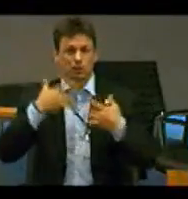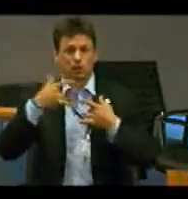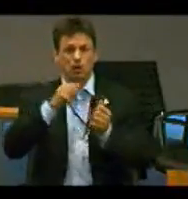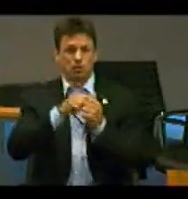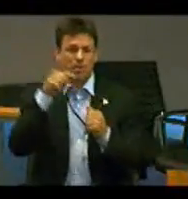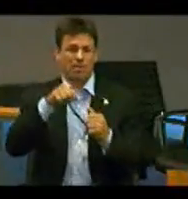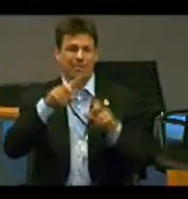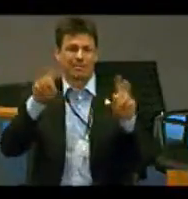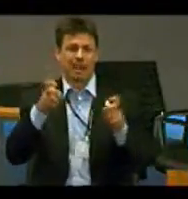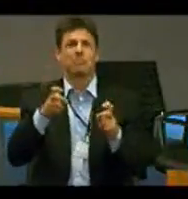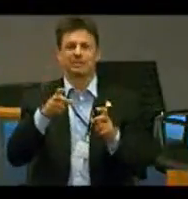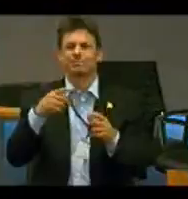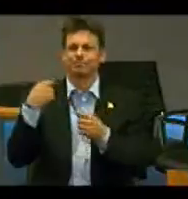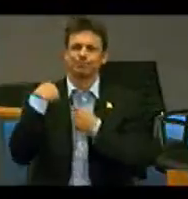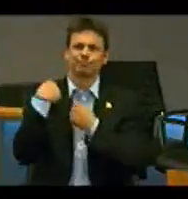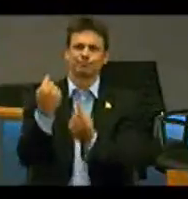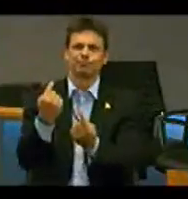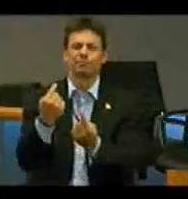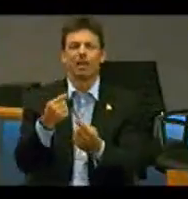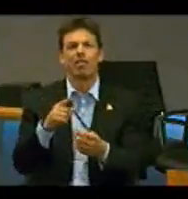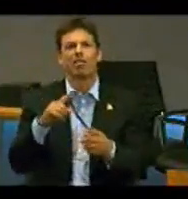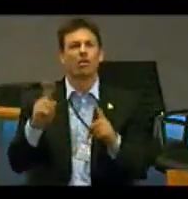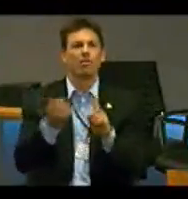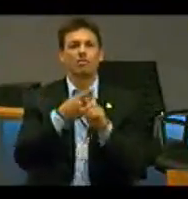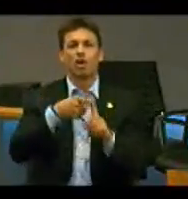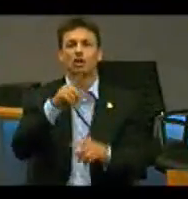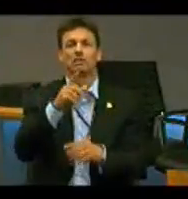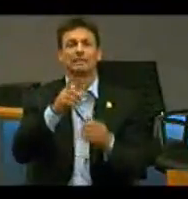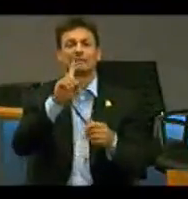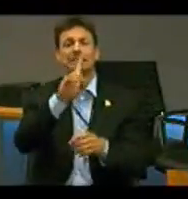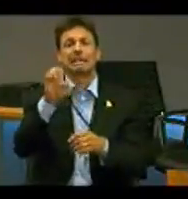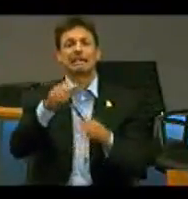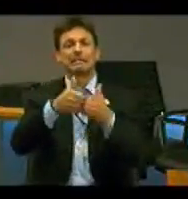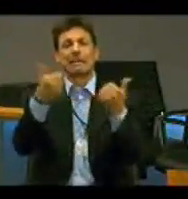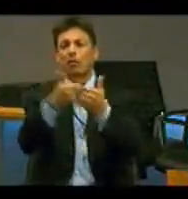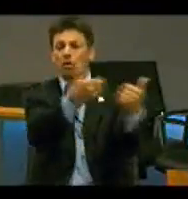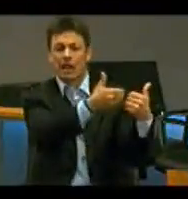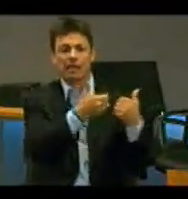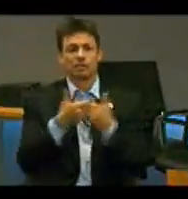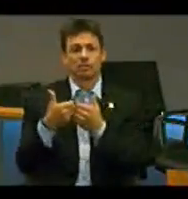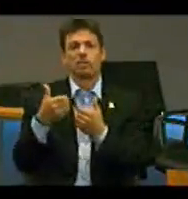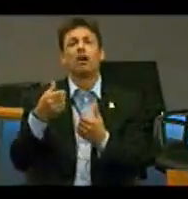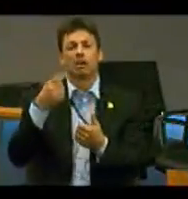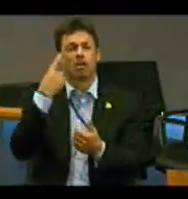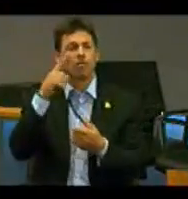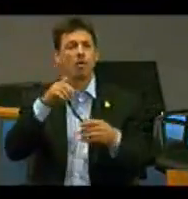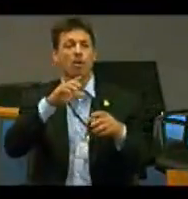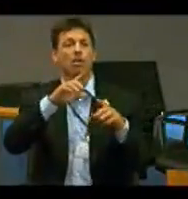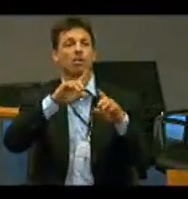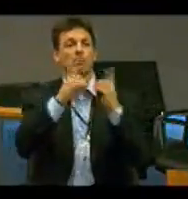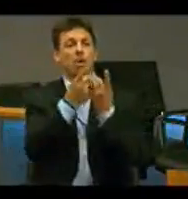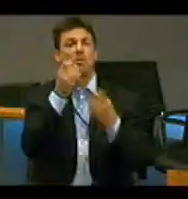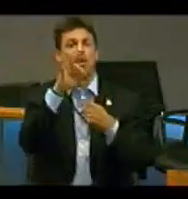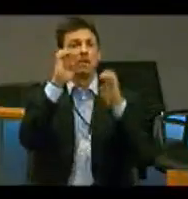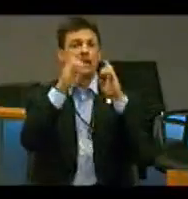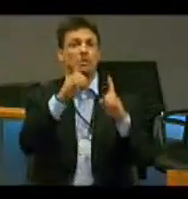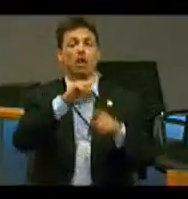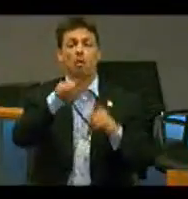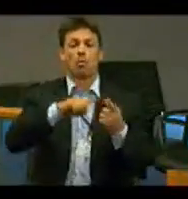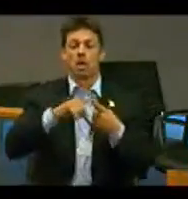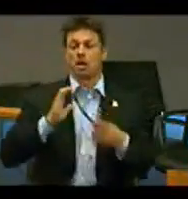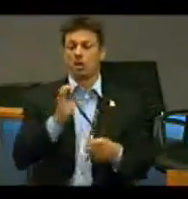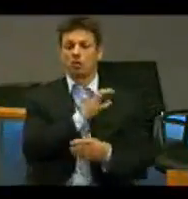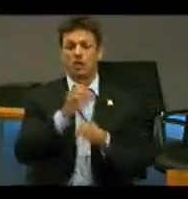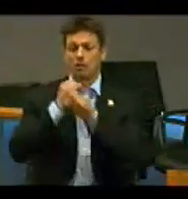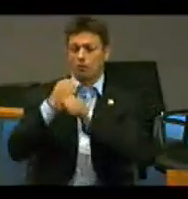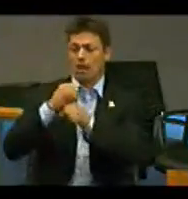over time. In fact, the very first desegregation agreements that the Office for Civil Rights at the Department of Education monitored when Congress created the